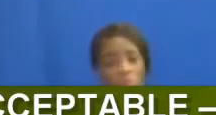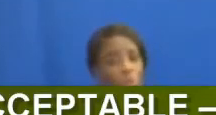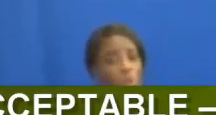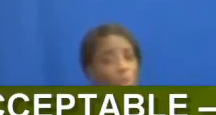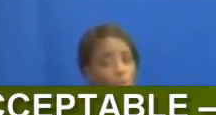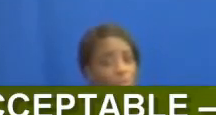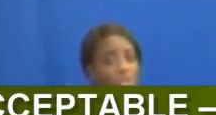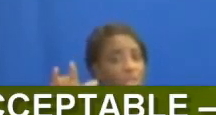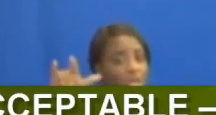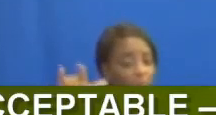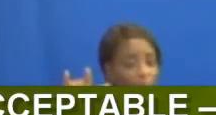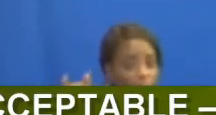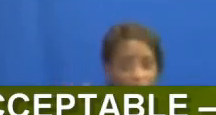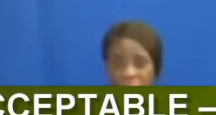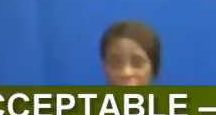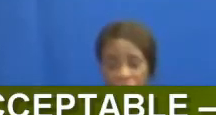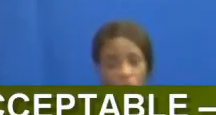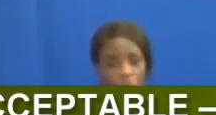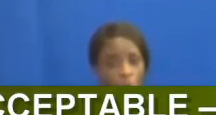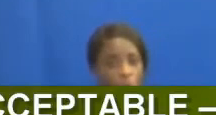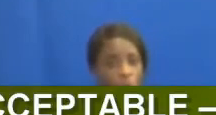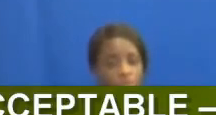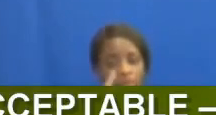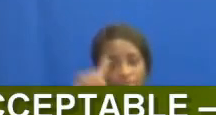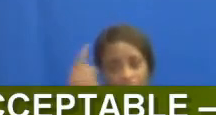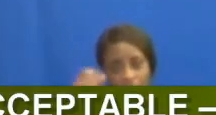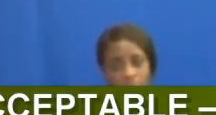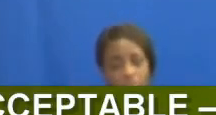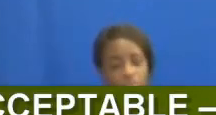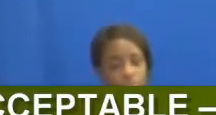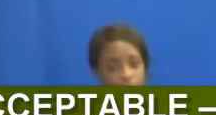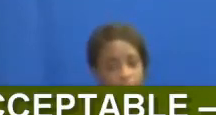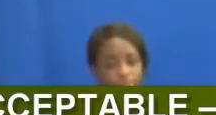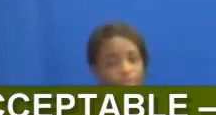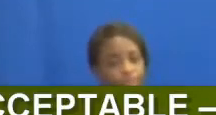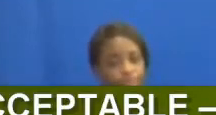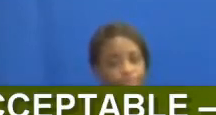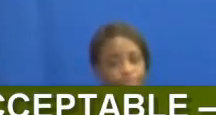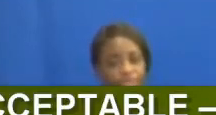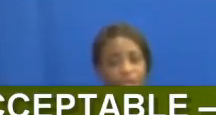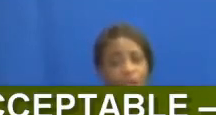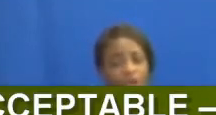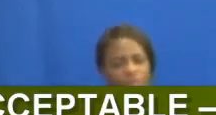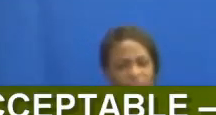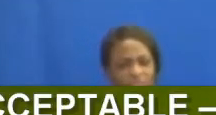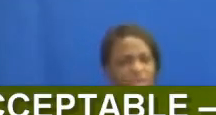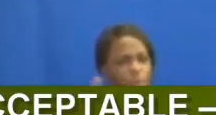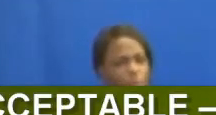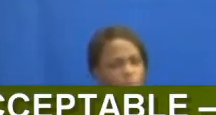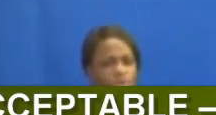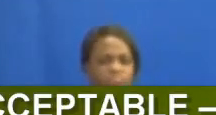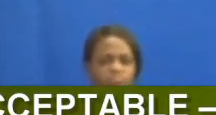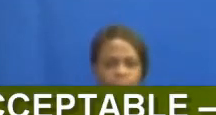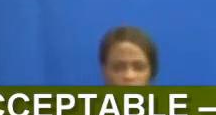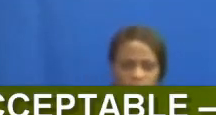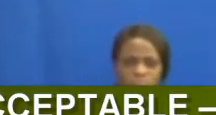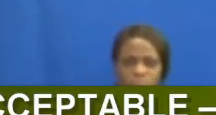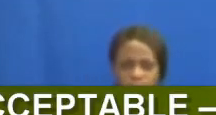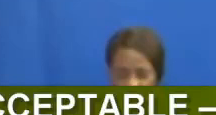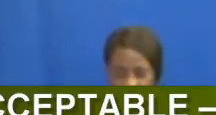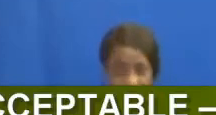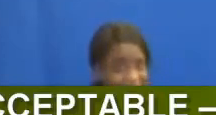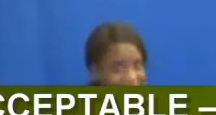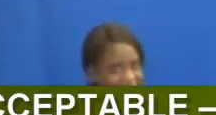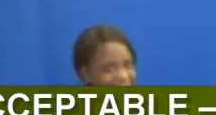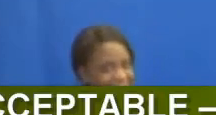as a face mask, see one more beer, one more ever she. Now, so one year, she must send you a yano, not a swat siaba, a homo at the 9 and 9, how much about